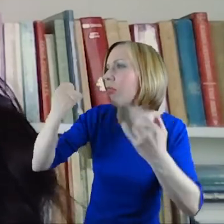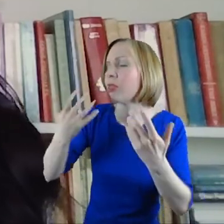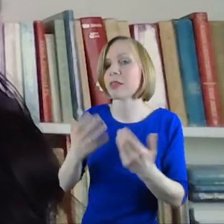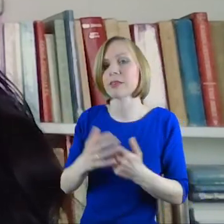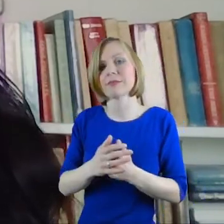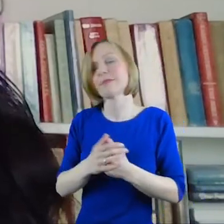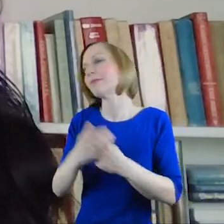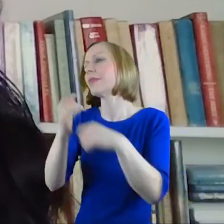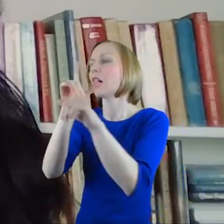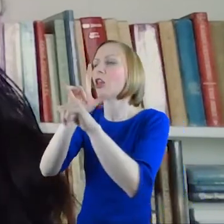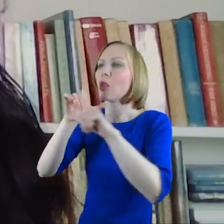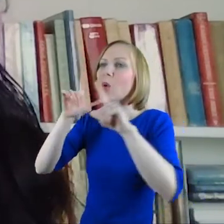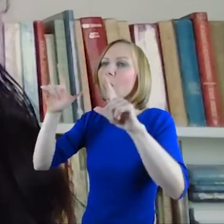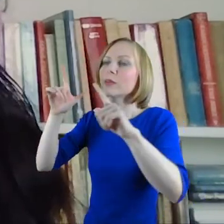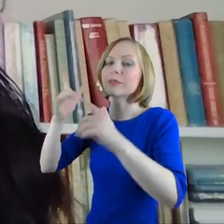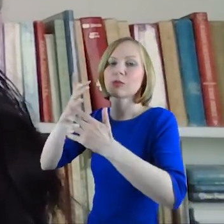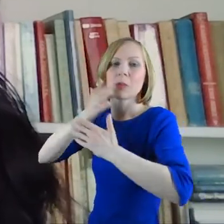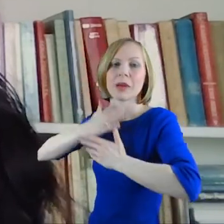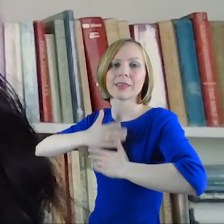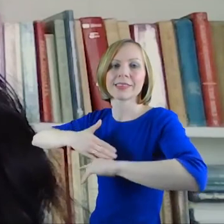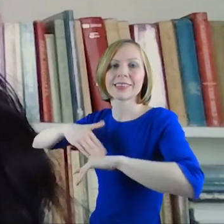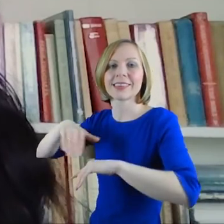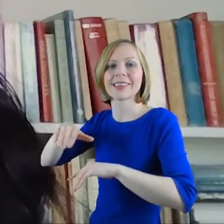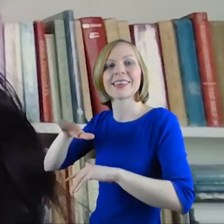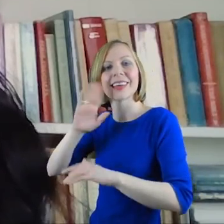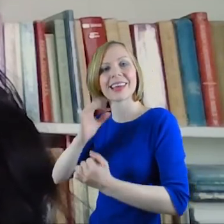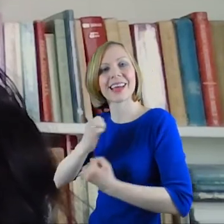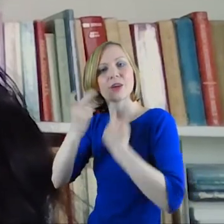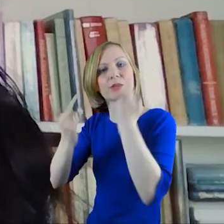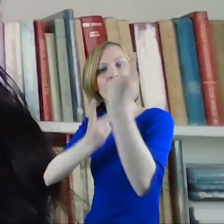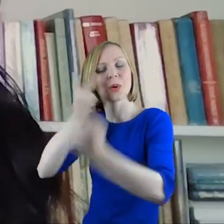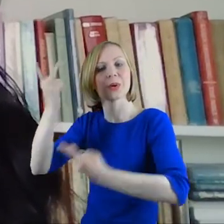Lord, in your mercy, hear our psalm.